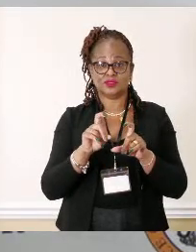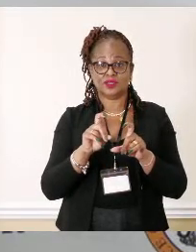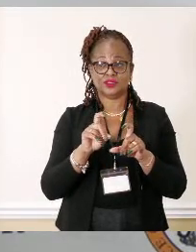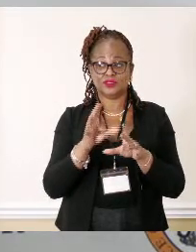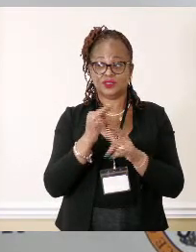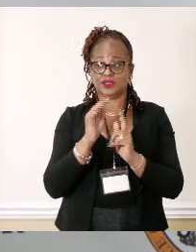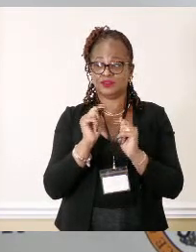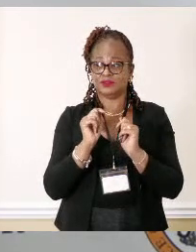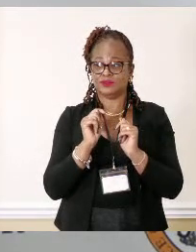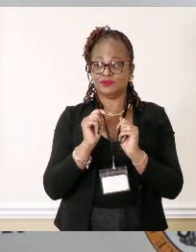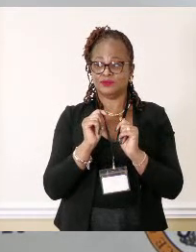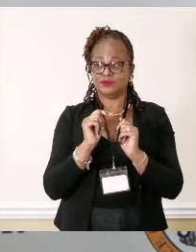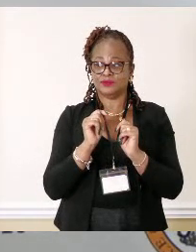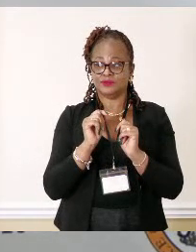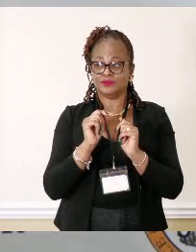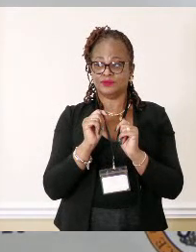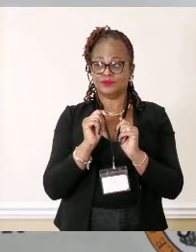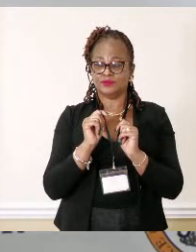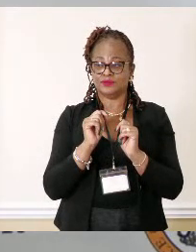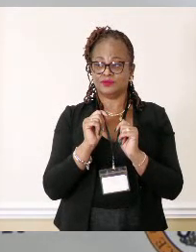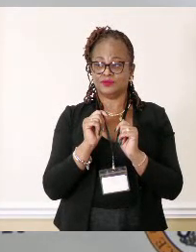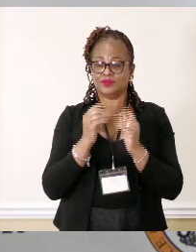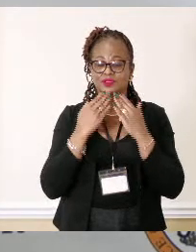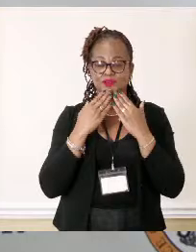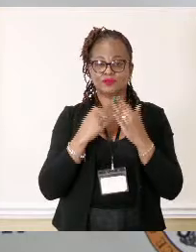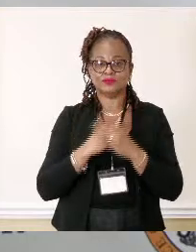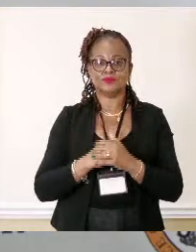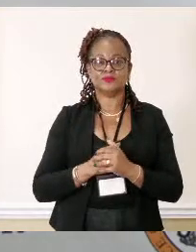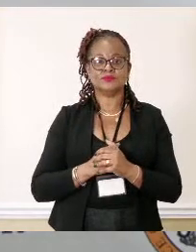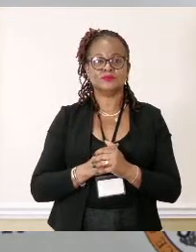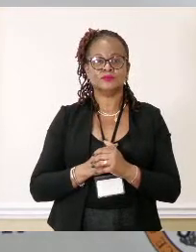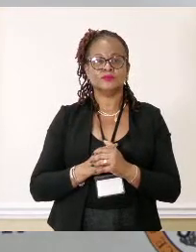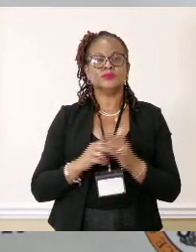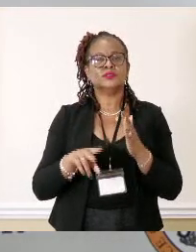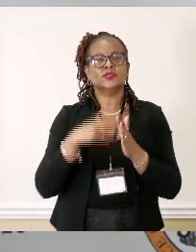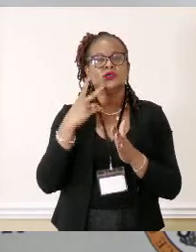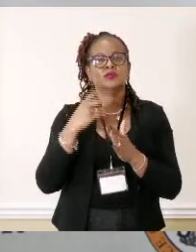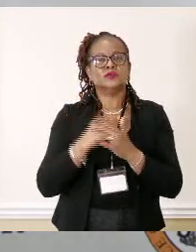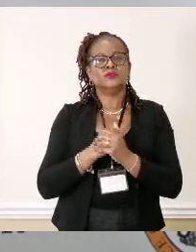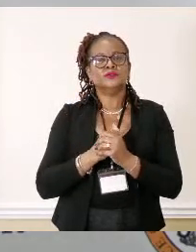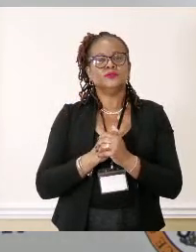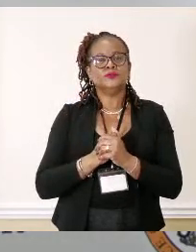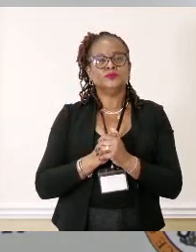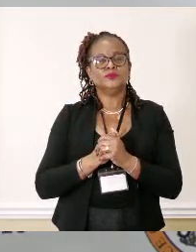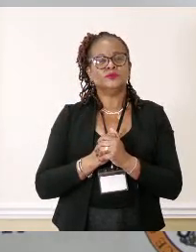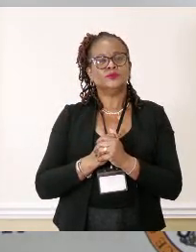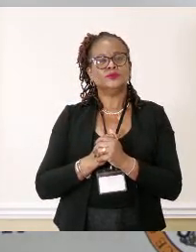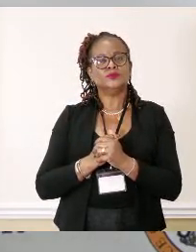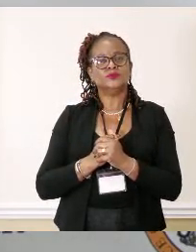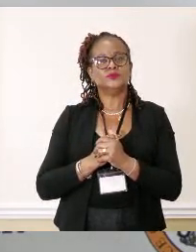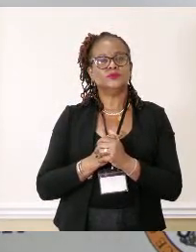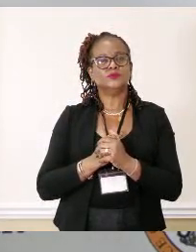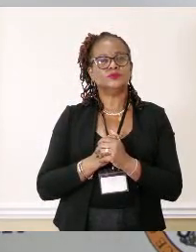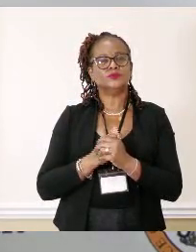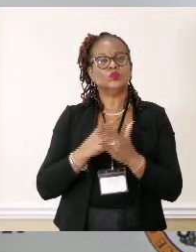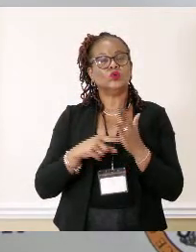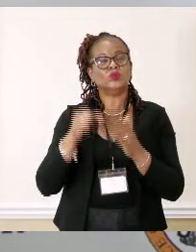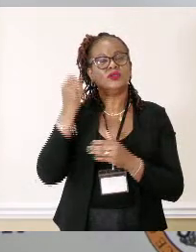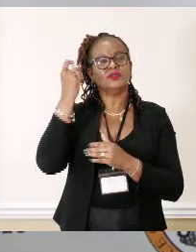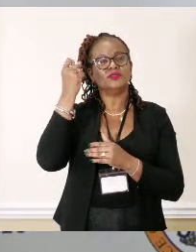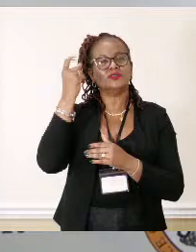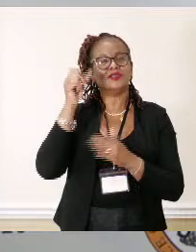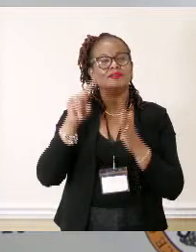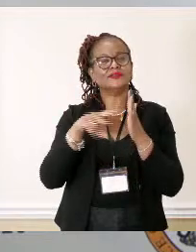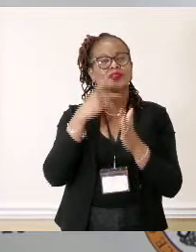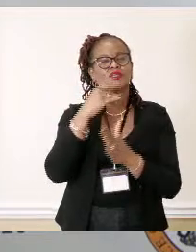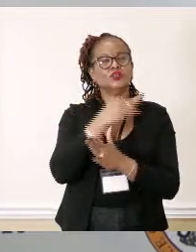it. Thank you very much for that. The second question for me would be, for what we understand, the